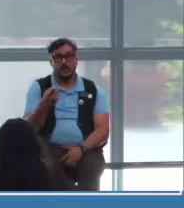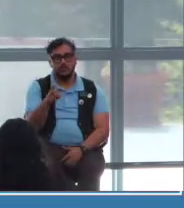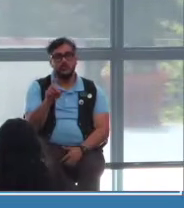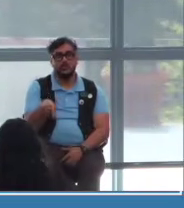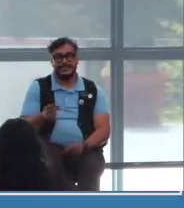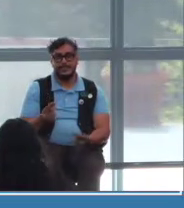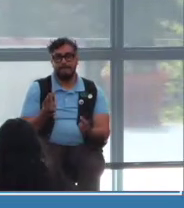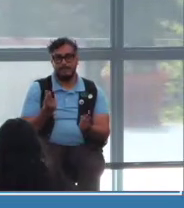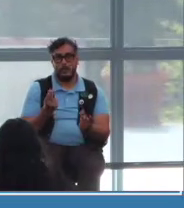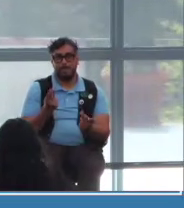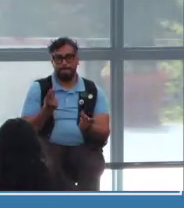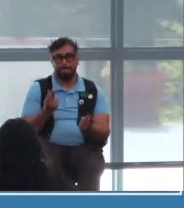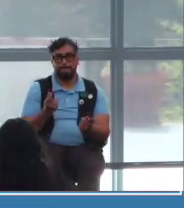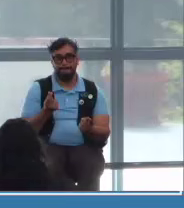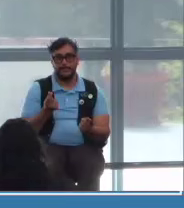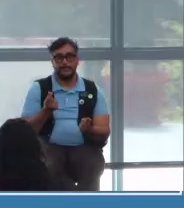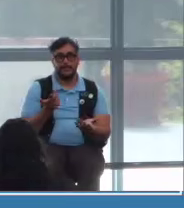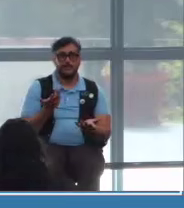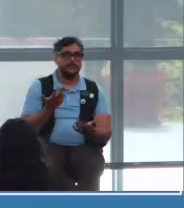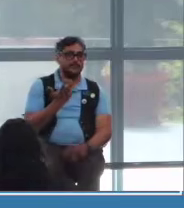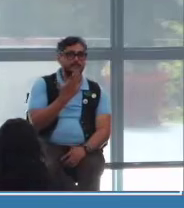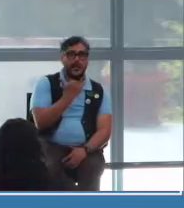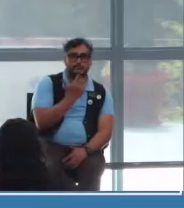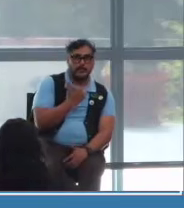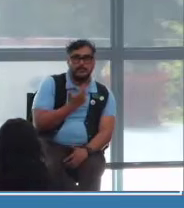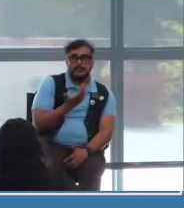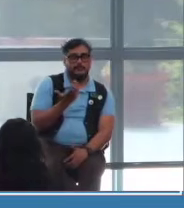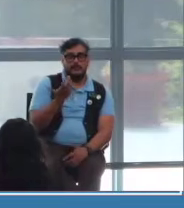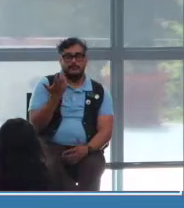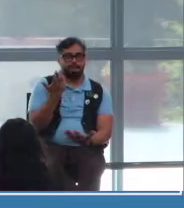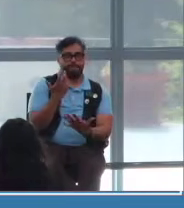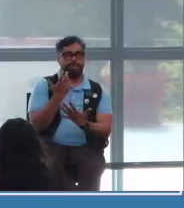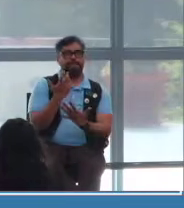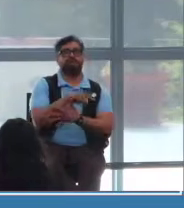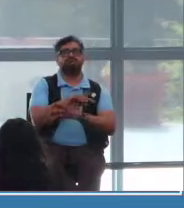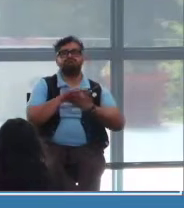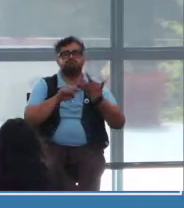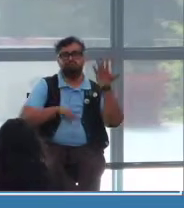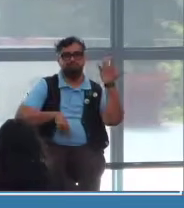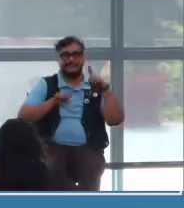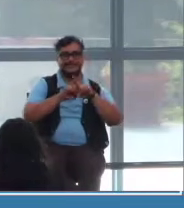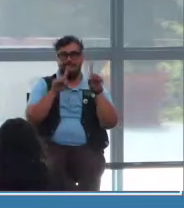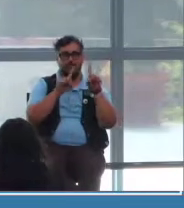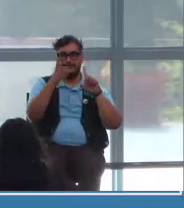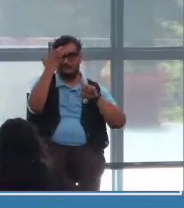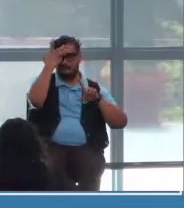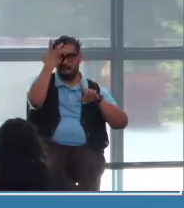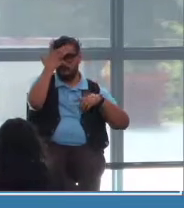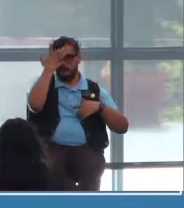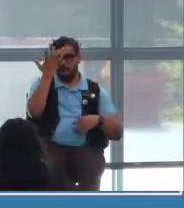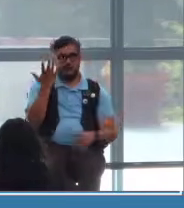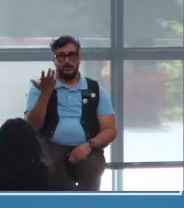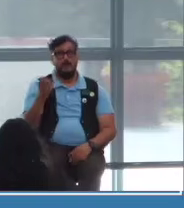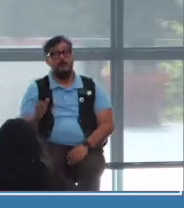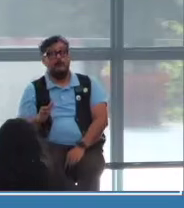prompt attention. Diabetes, amyloid, a whole bunch of streptococcal infections, a whole bunch